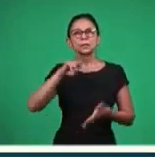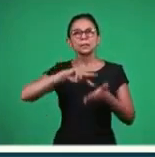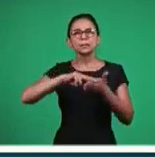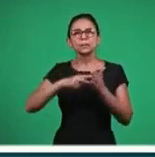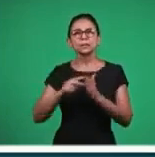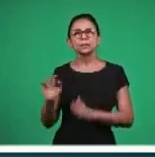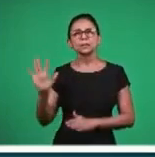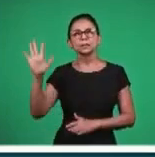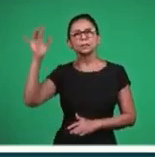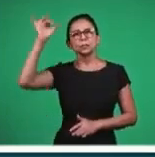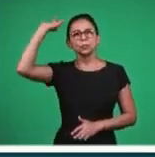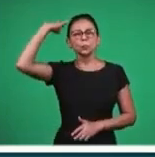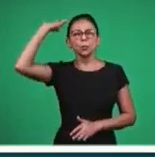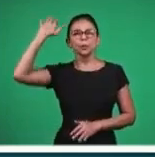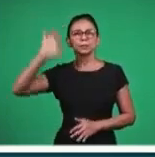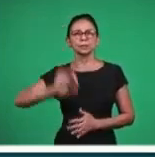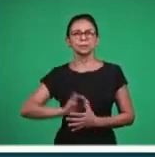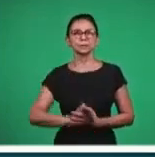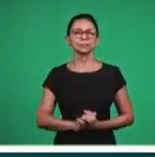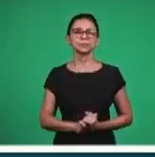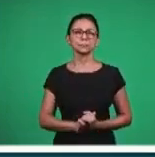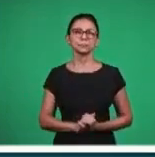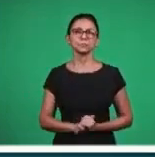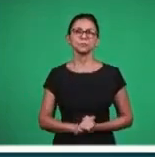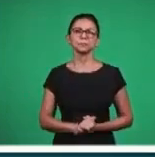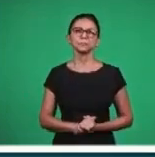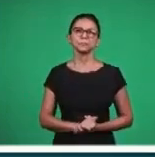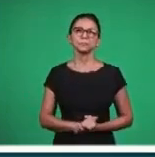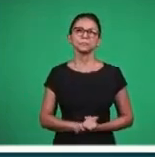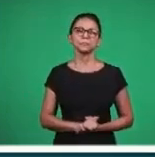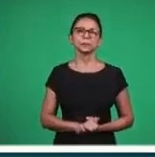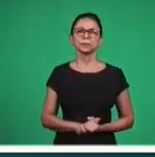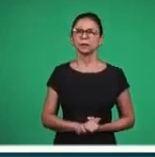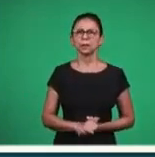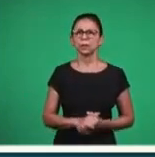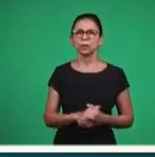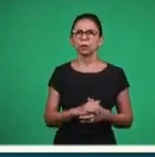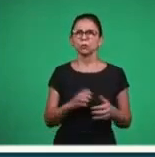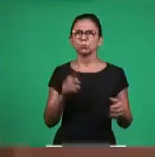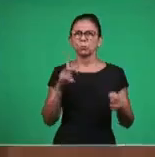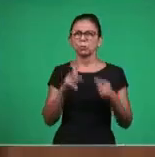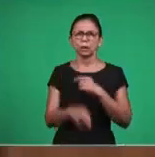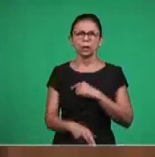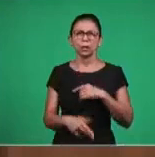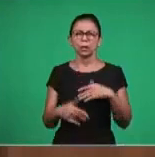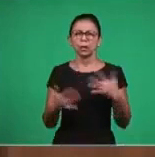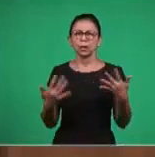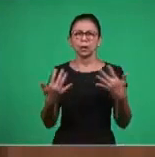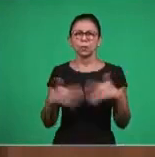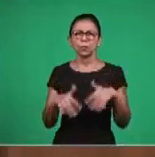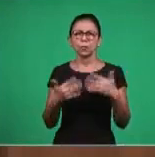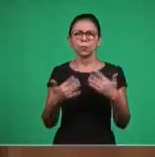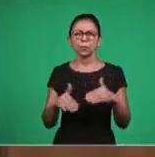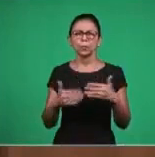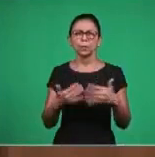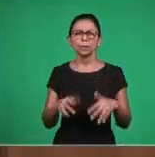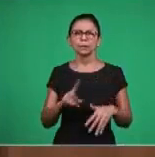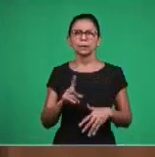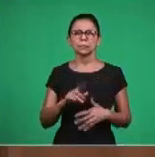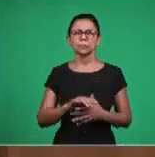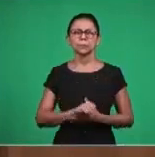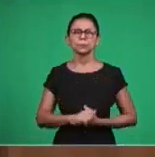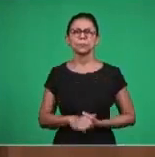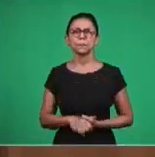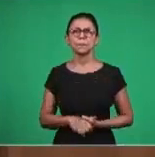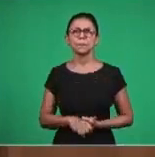the understanding of these 5 yoke of oxen. I don't want to bother the brethren that are watching and